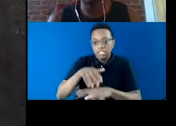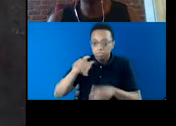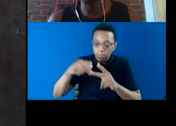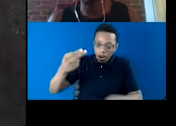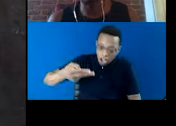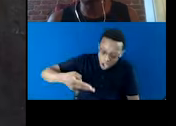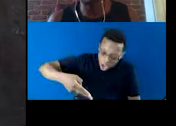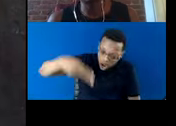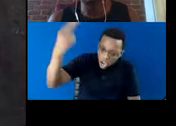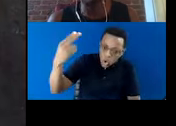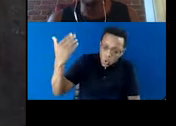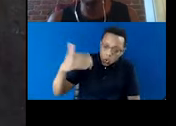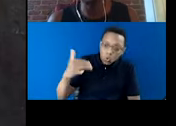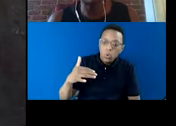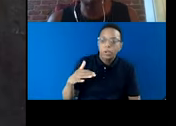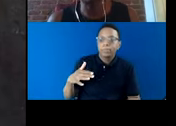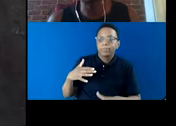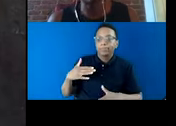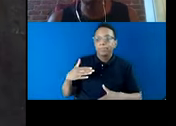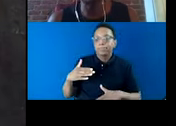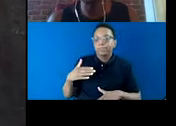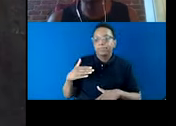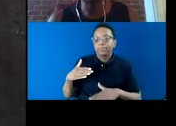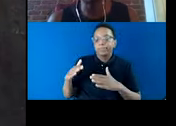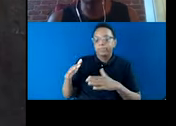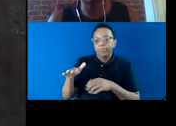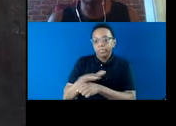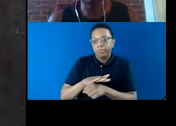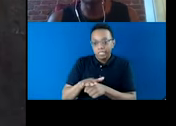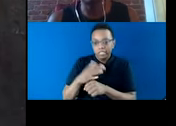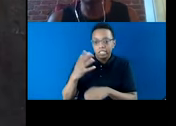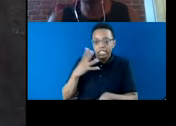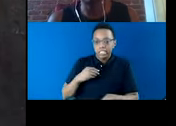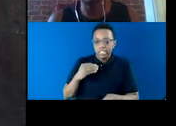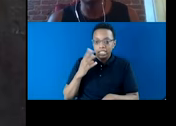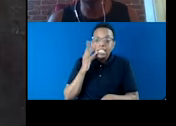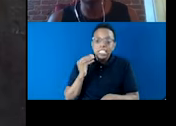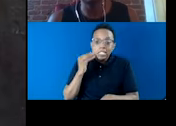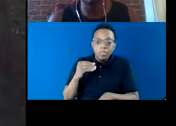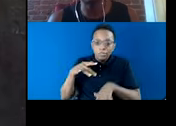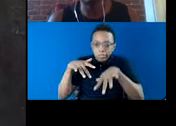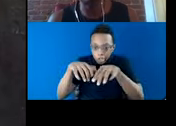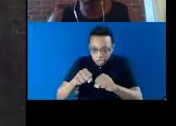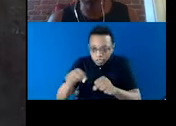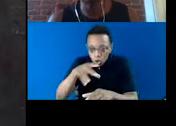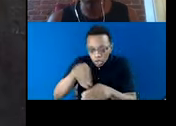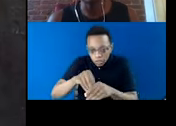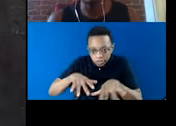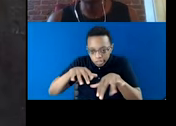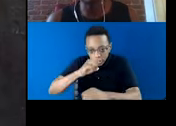high in places that are experiencing or have experienced colonialism or are included in a colonial world